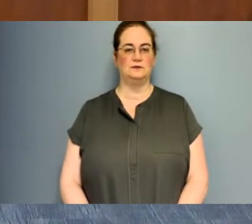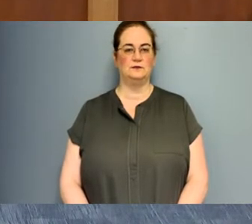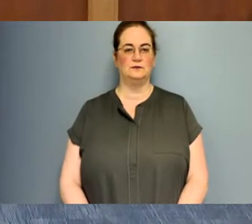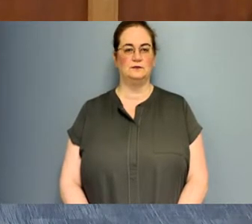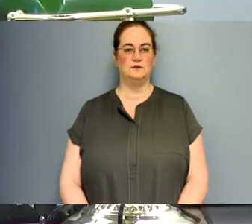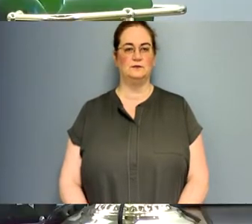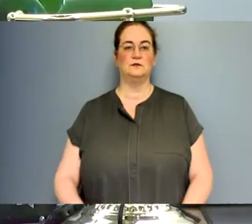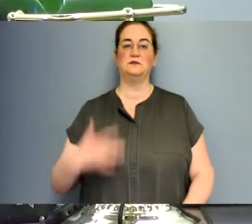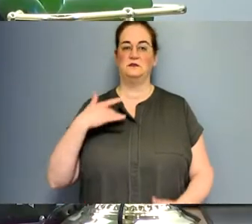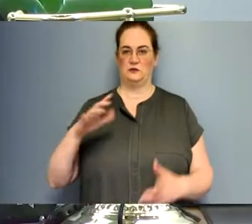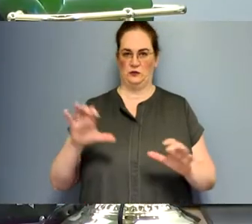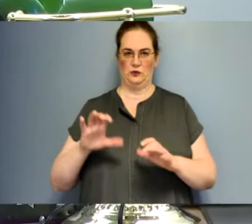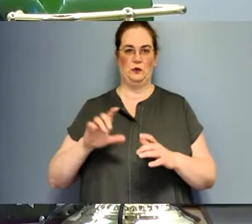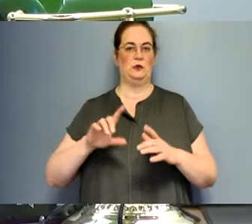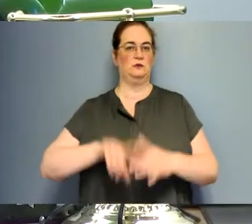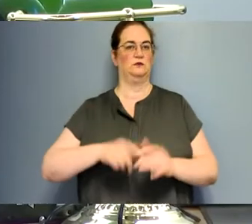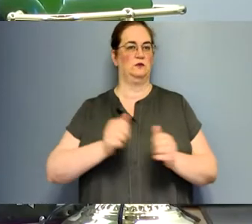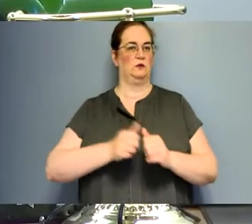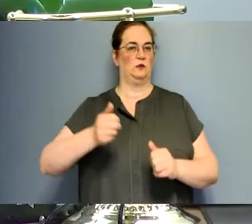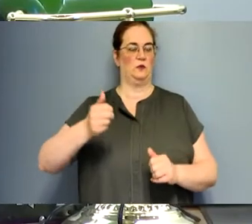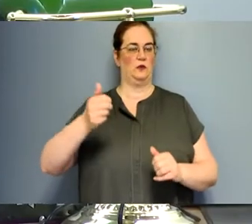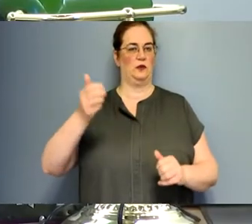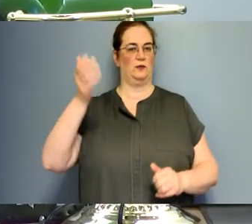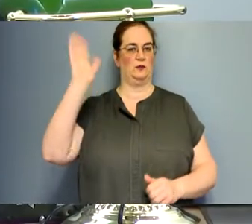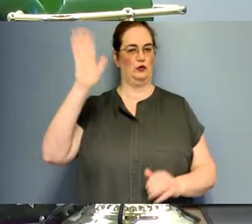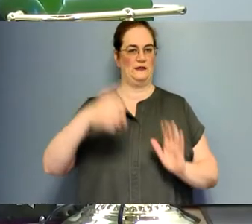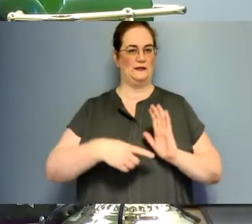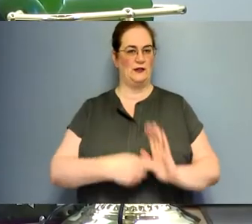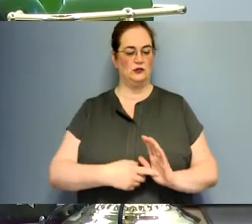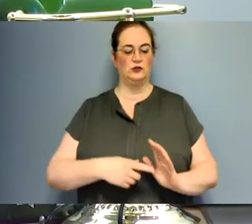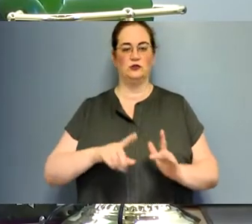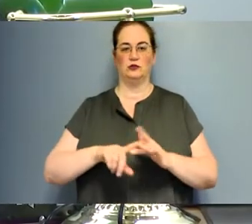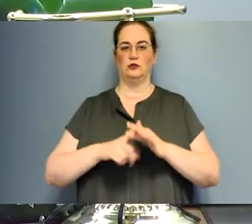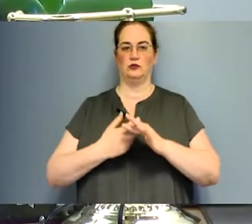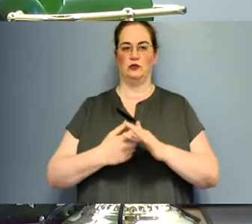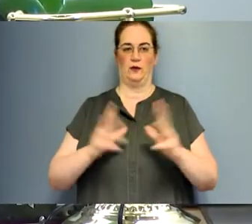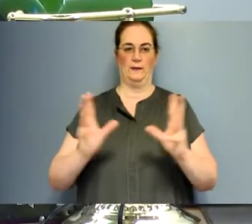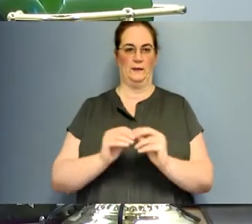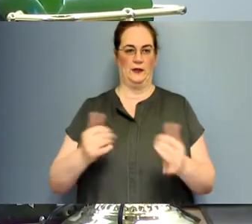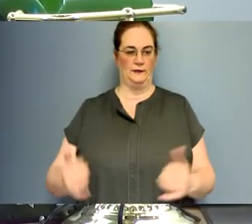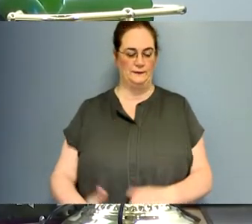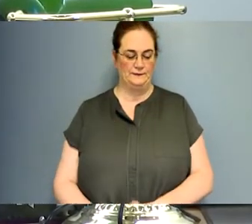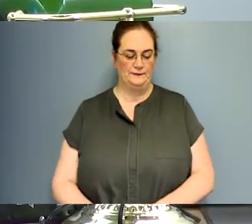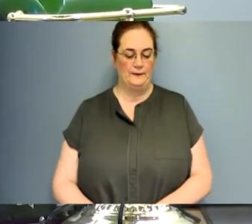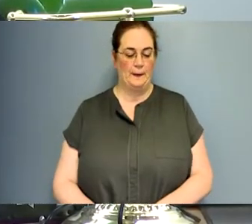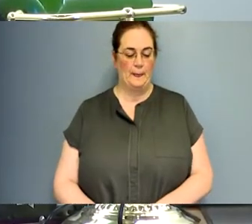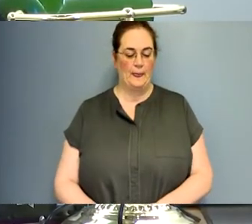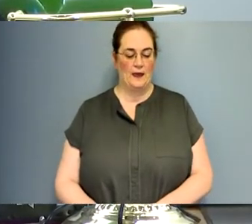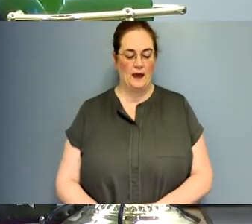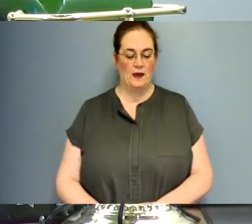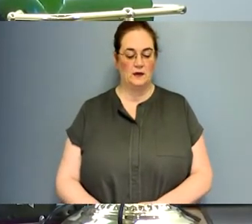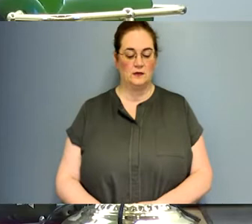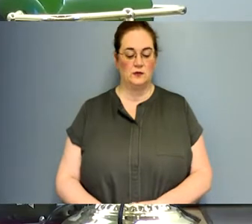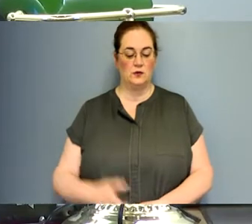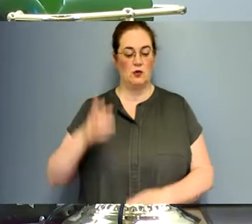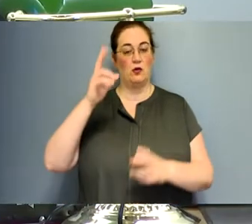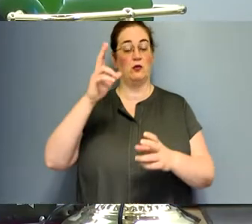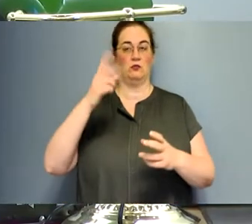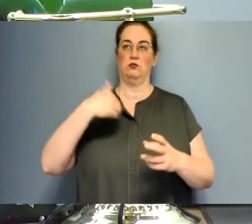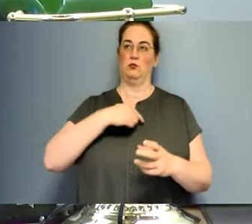as we usually do, we have some presentations to start off our meeting. And we are honored to